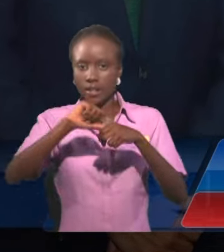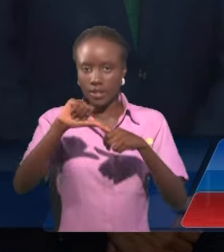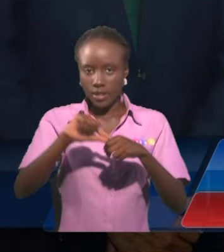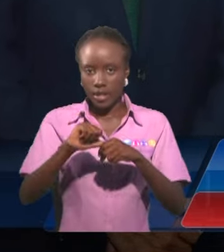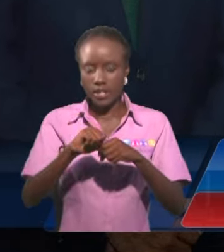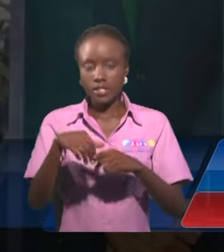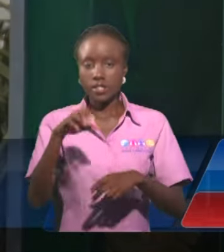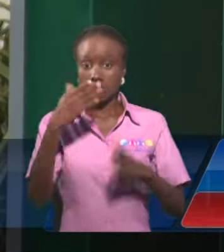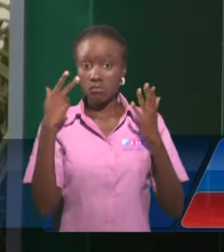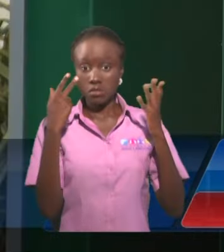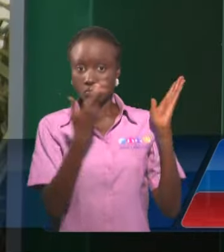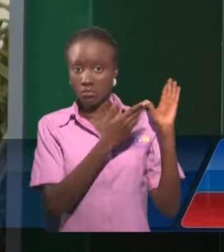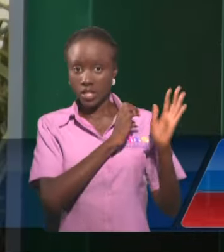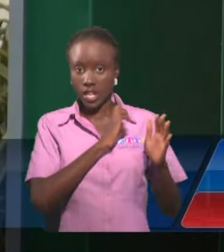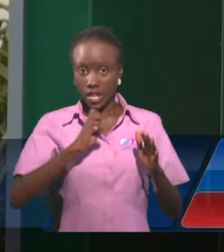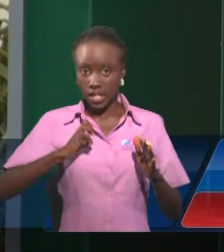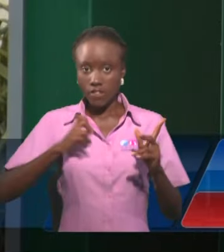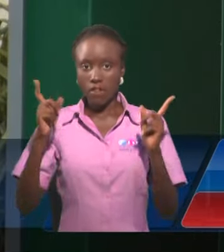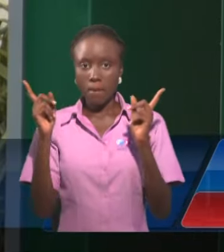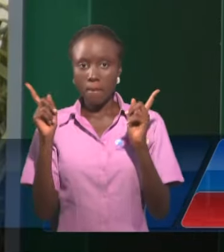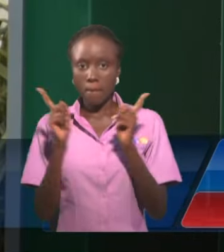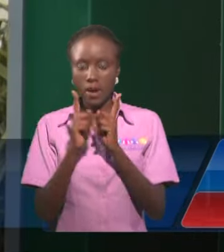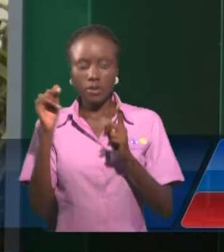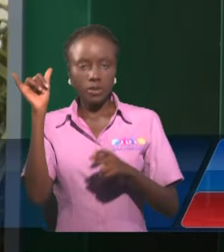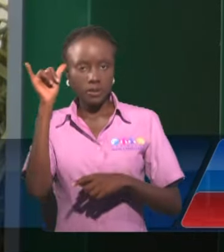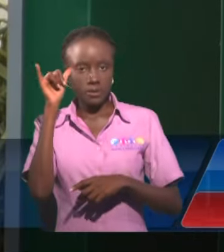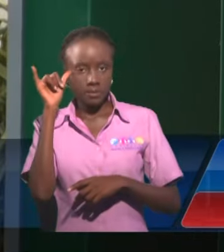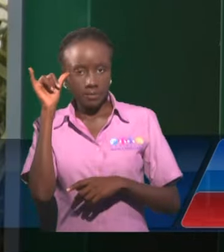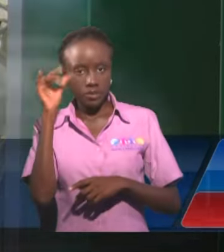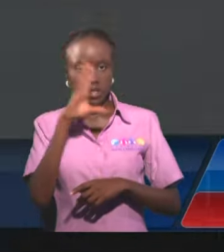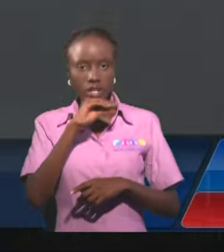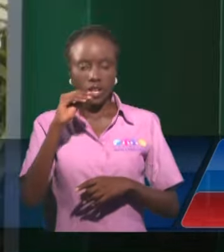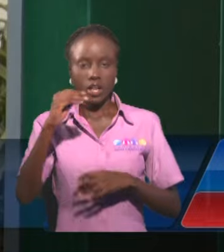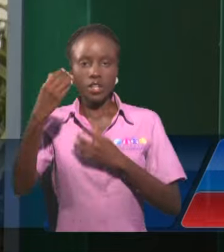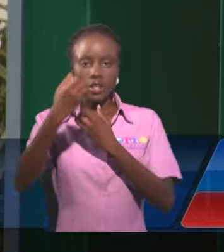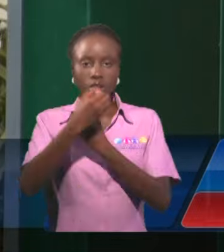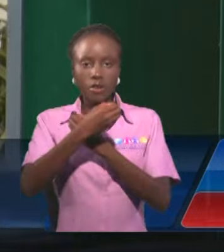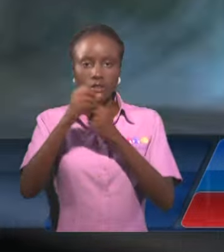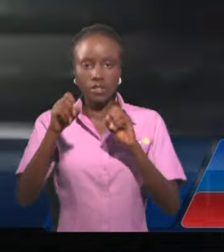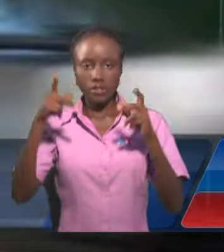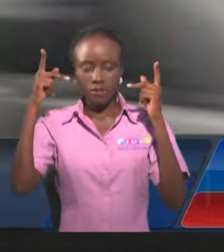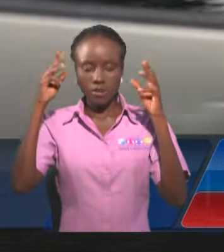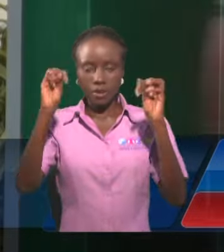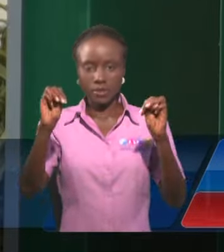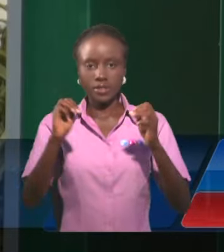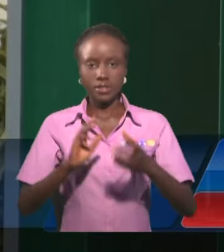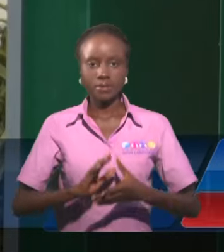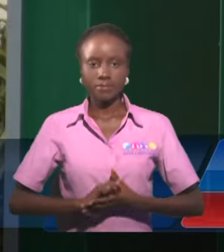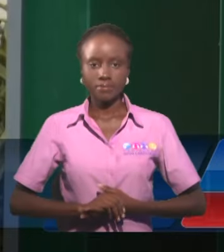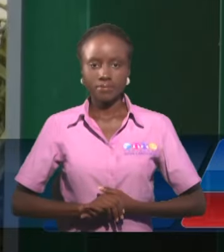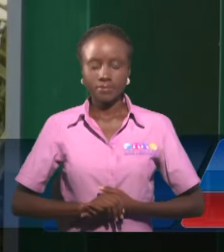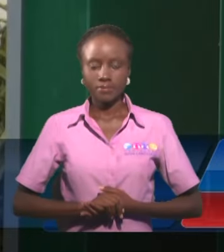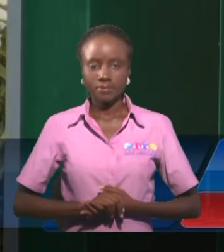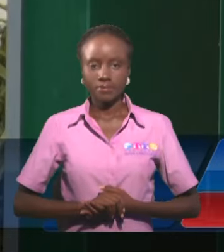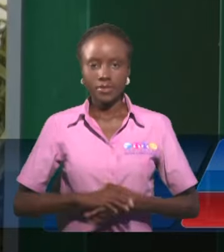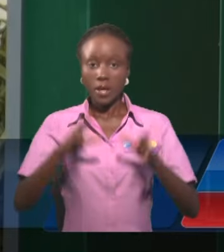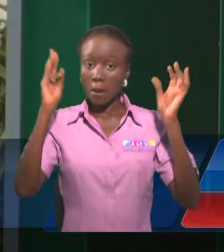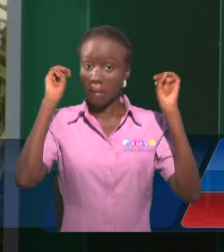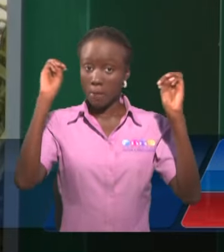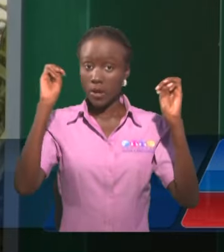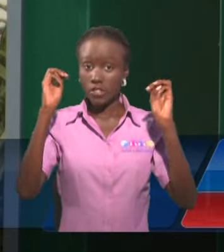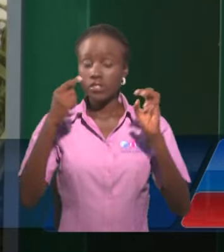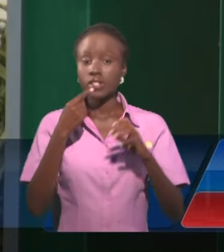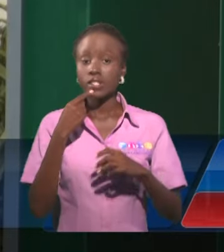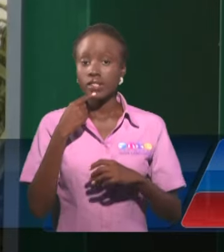met with Minister of Energy and Energy Industries and Minister in the Office of the Prime Minister, Stuart Young, on Friday. A statement from the ministry said